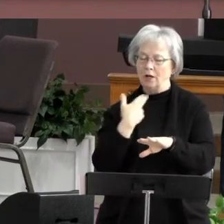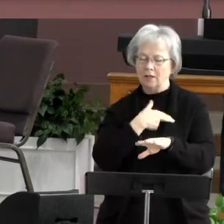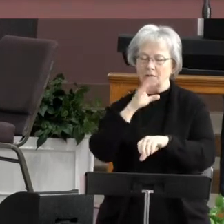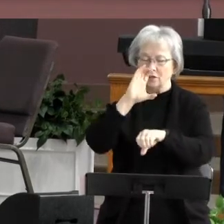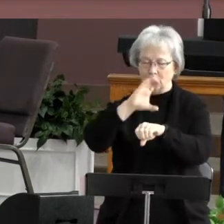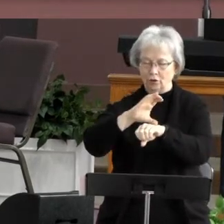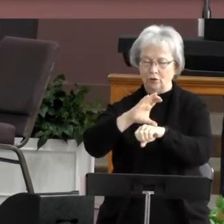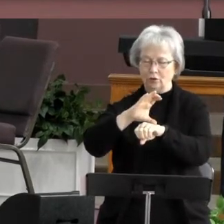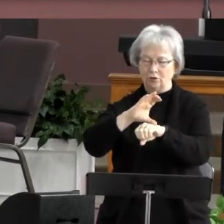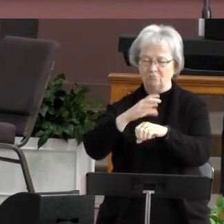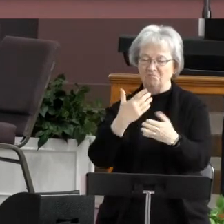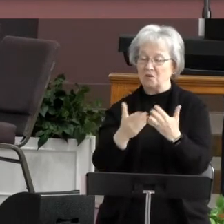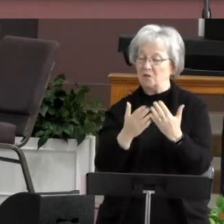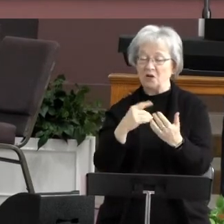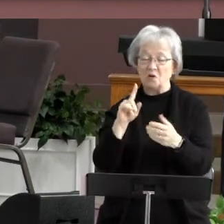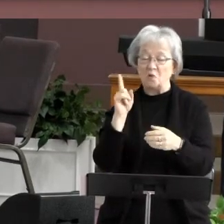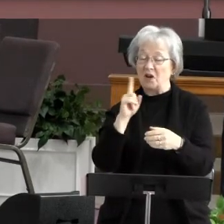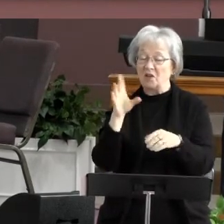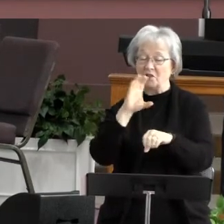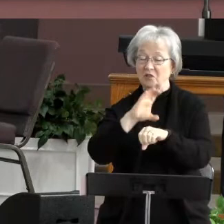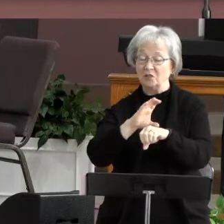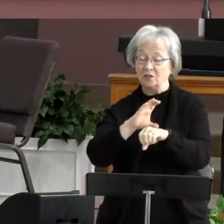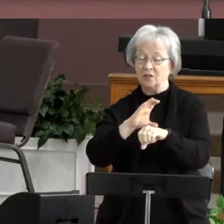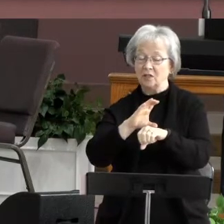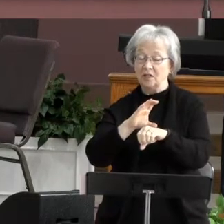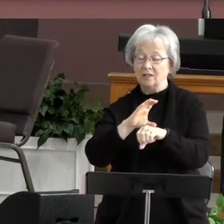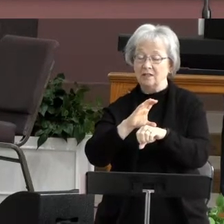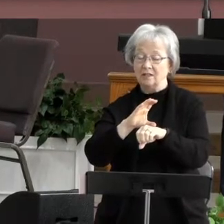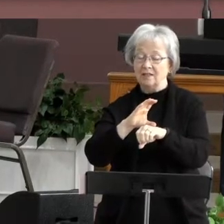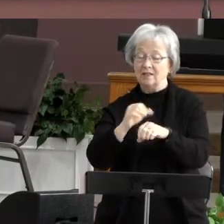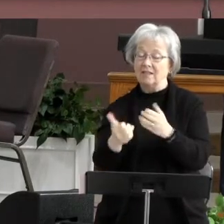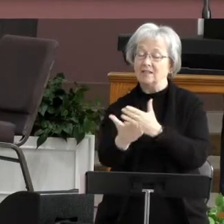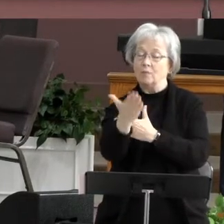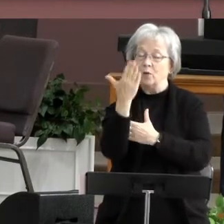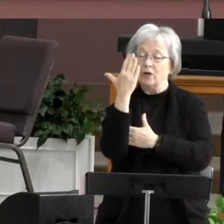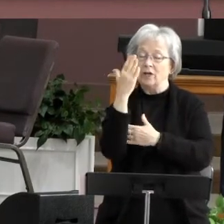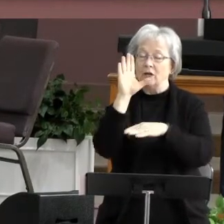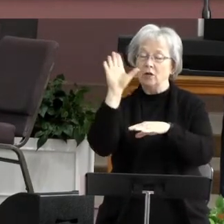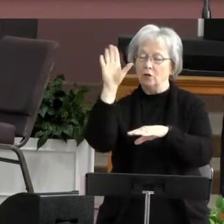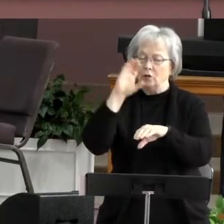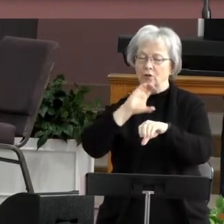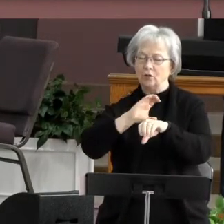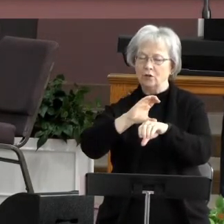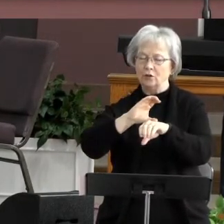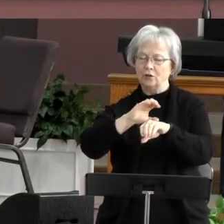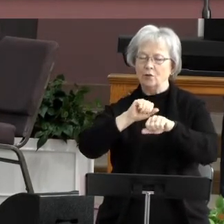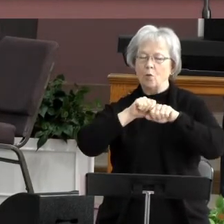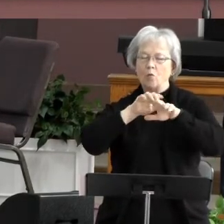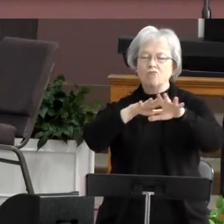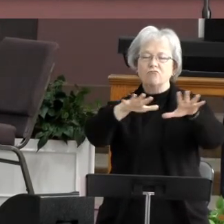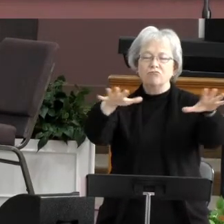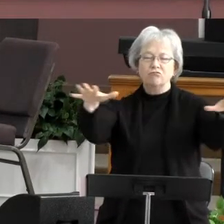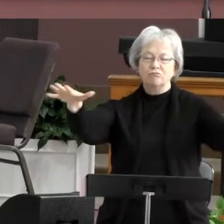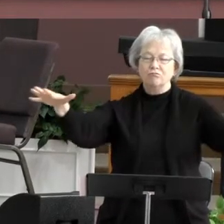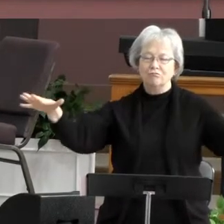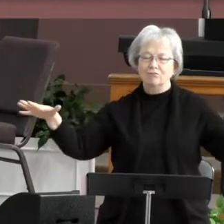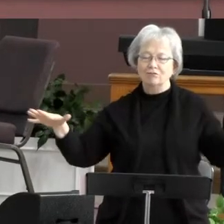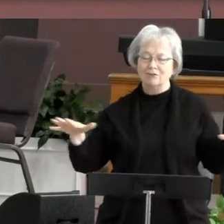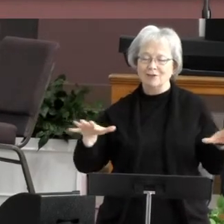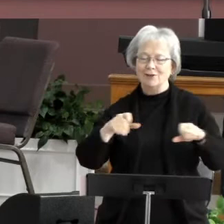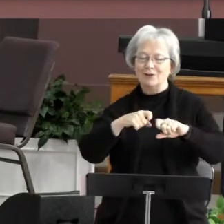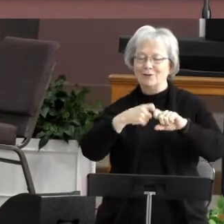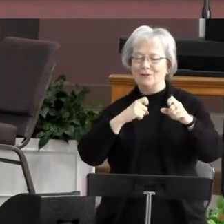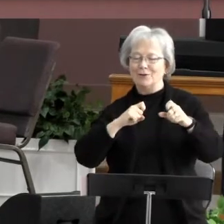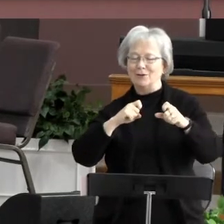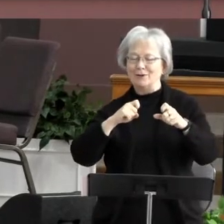morning, Your church has expanded in region to a large location from where each and every person